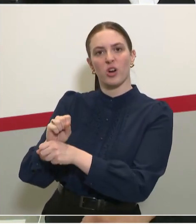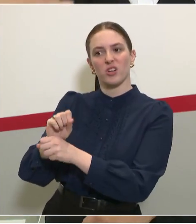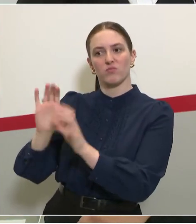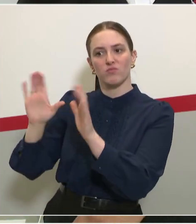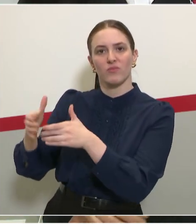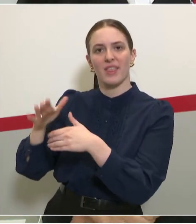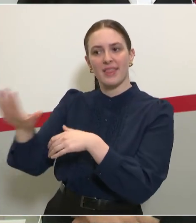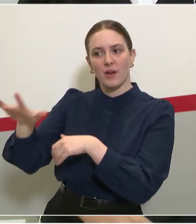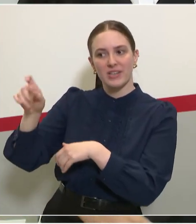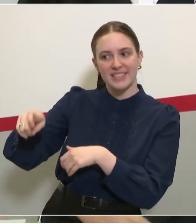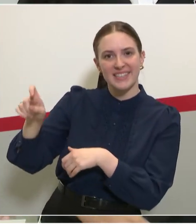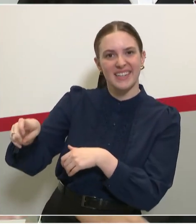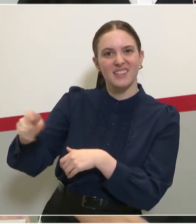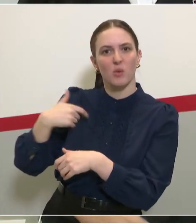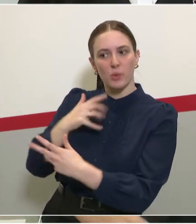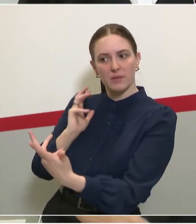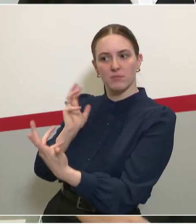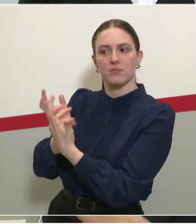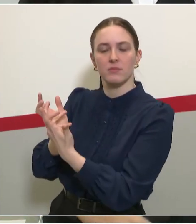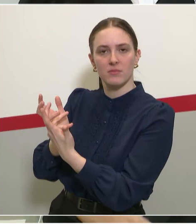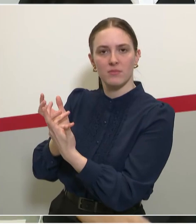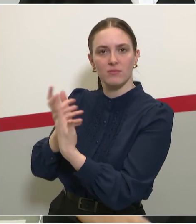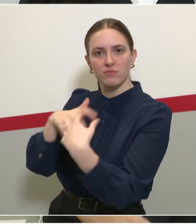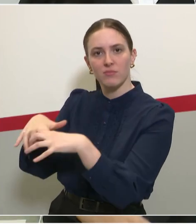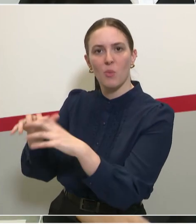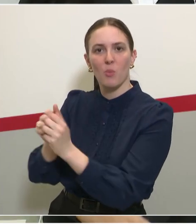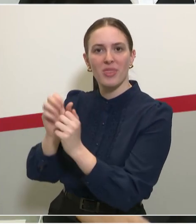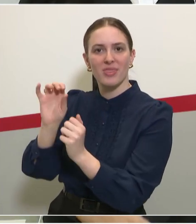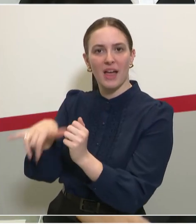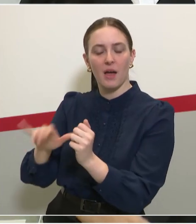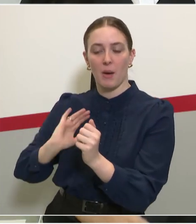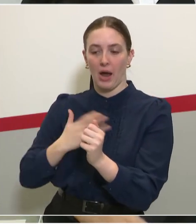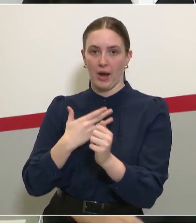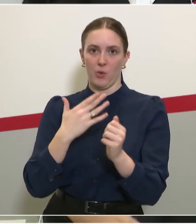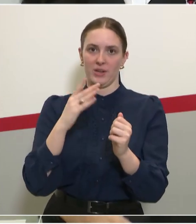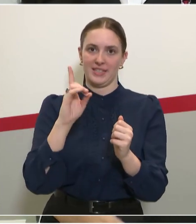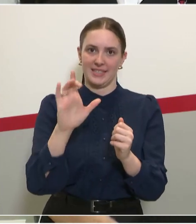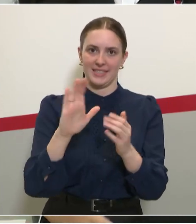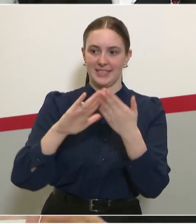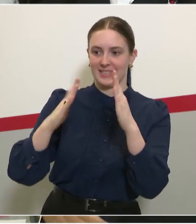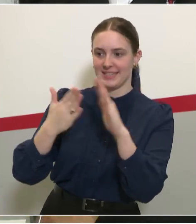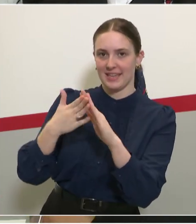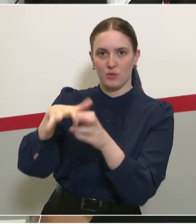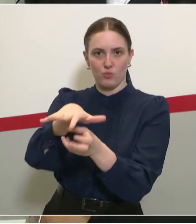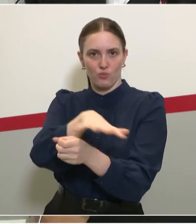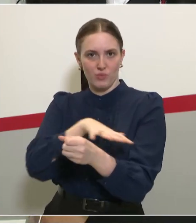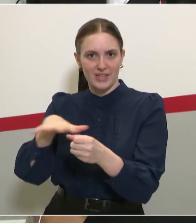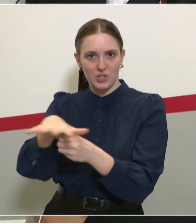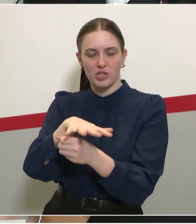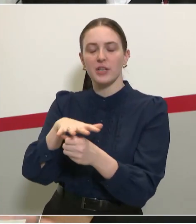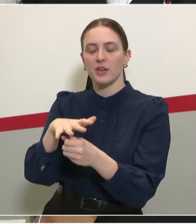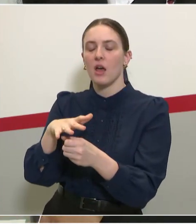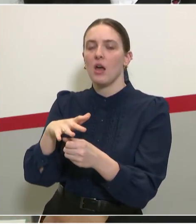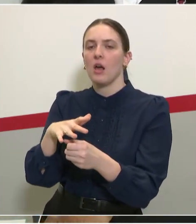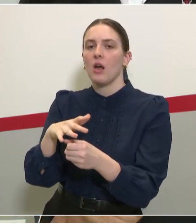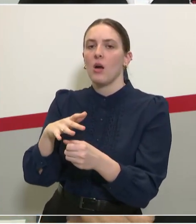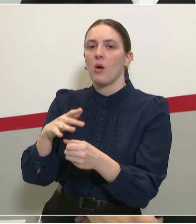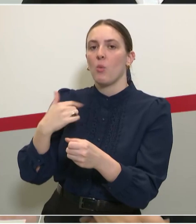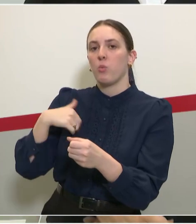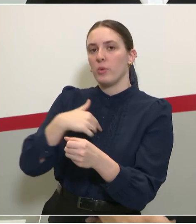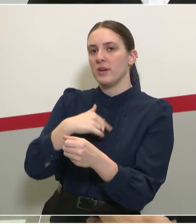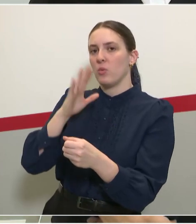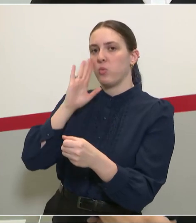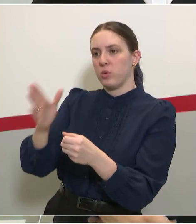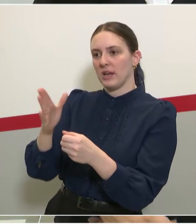what the young people need and what we need as a city and a region for workers is only going to